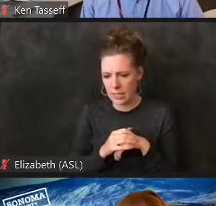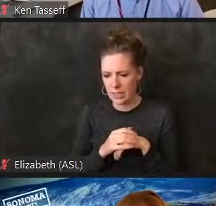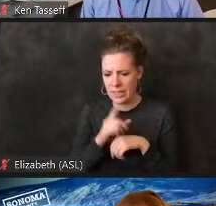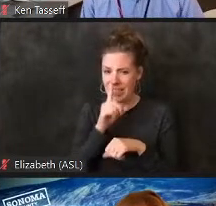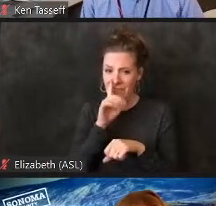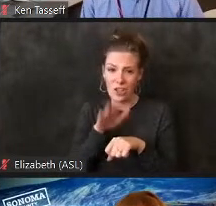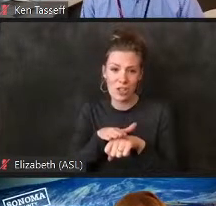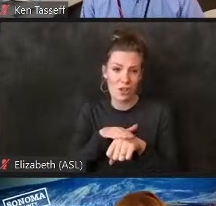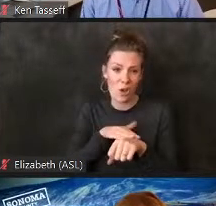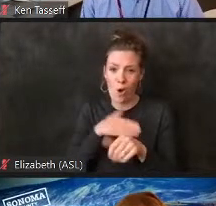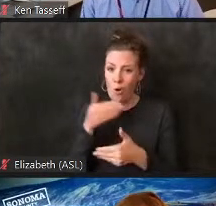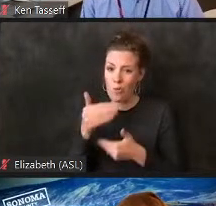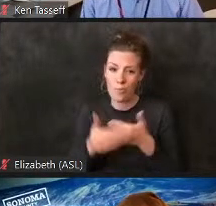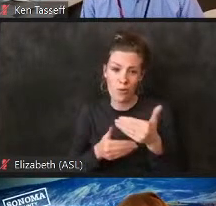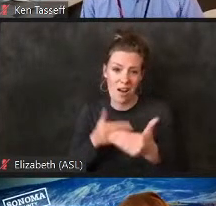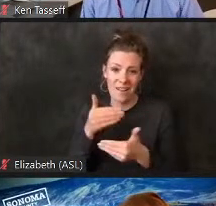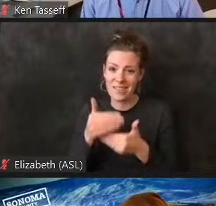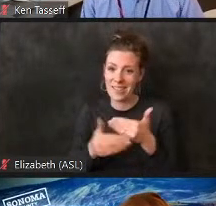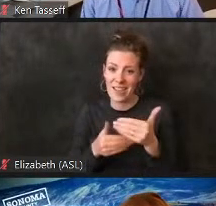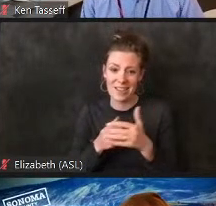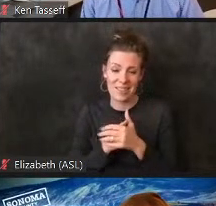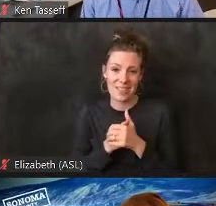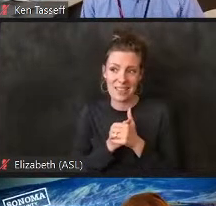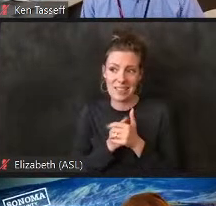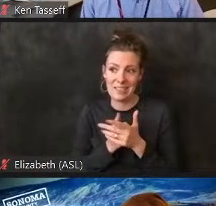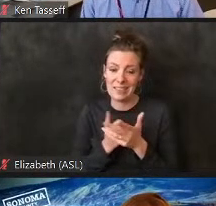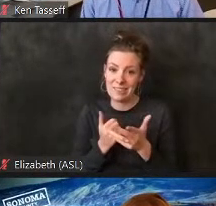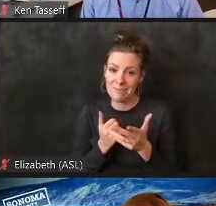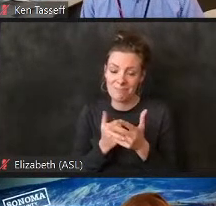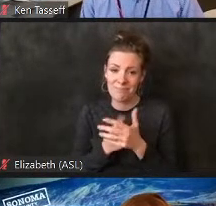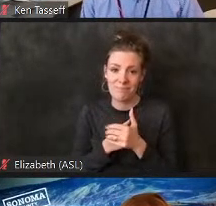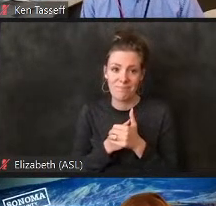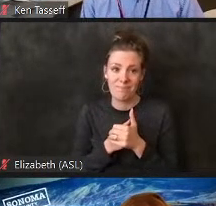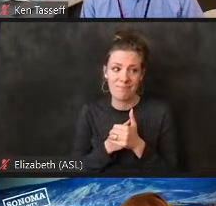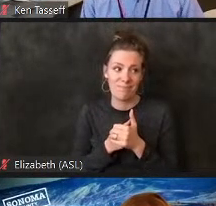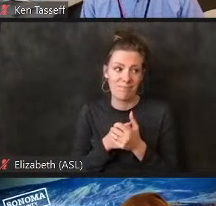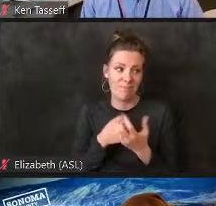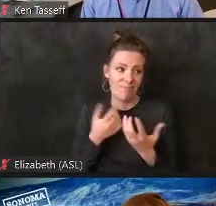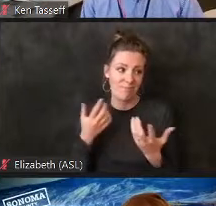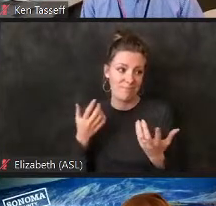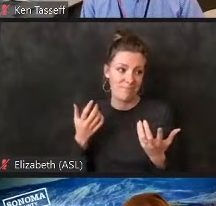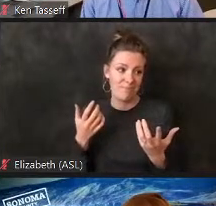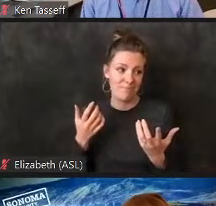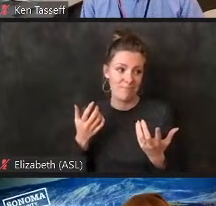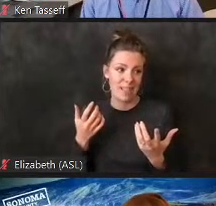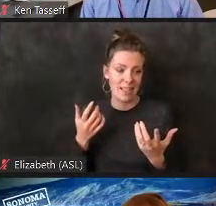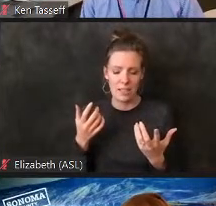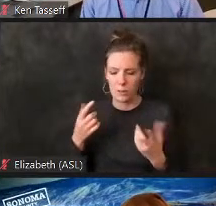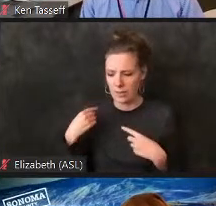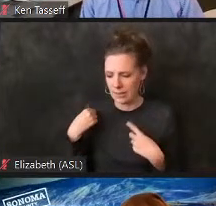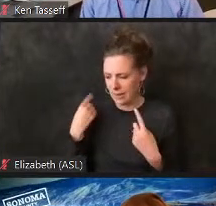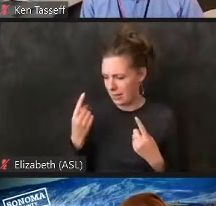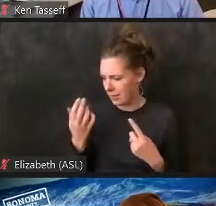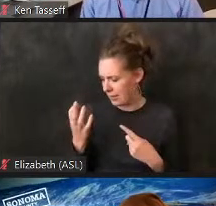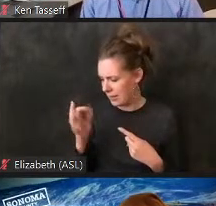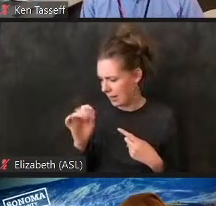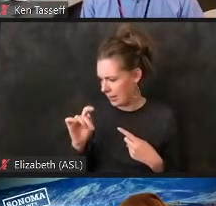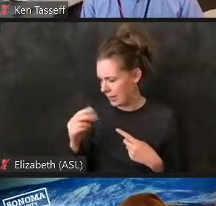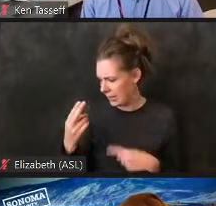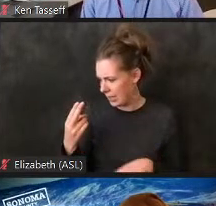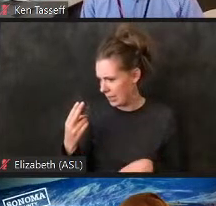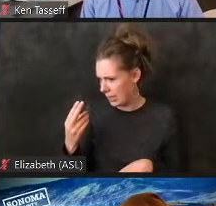process, and I'm hoping that at this point, and this was as of the 19th of